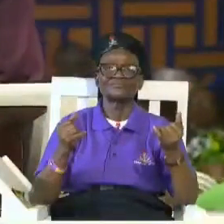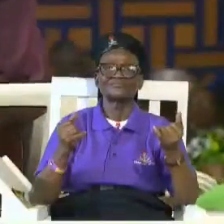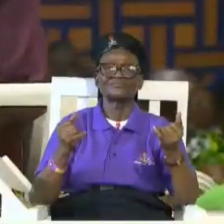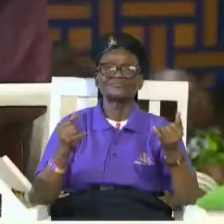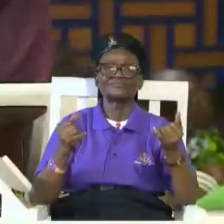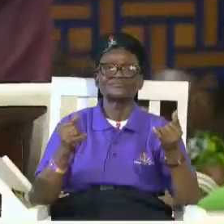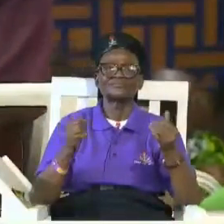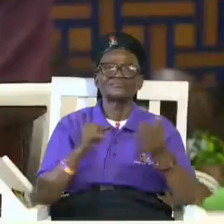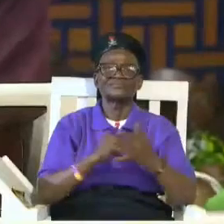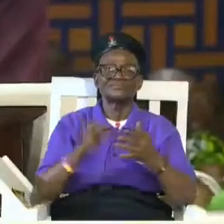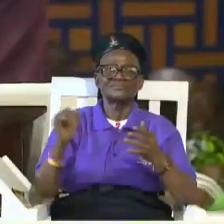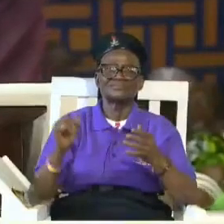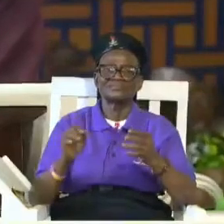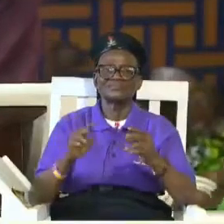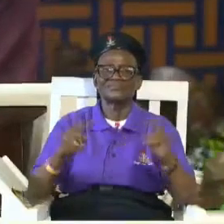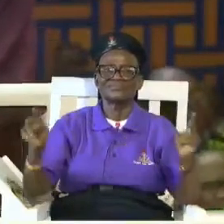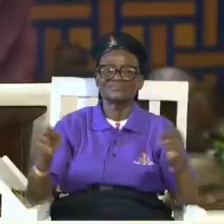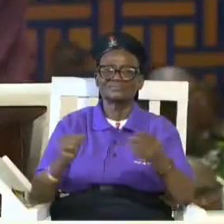it's a very simple song.